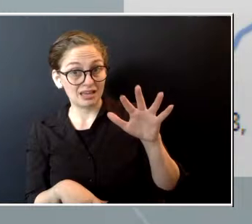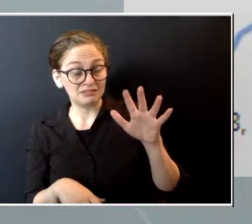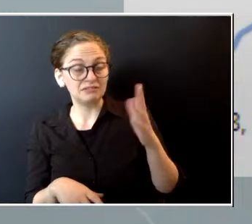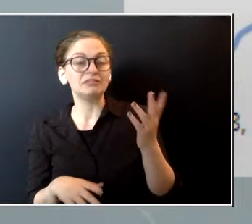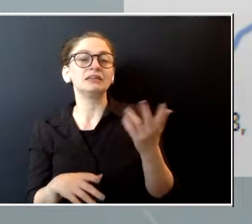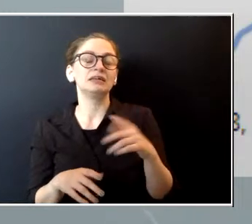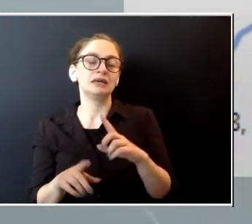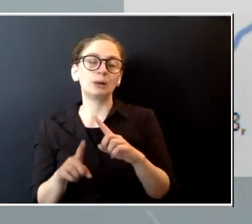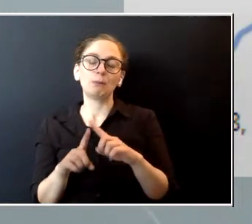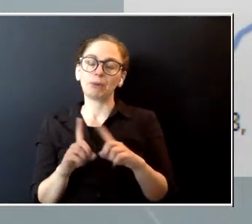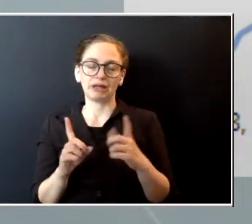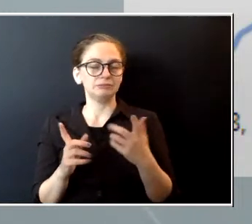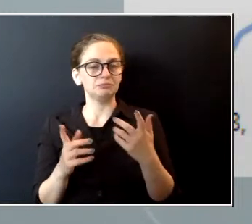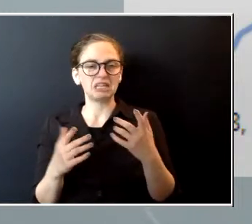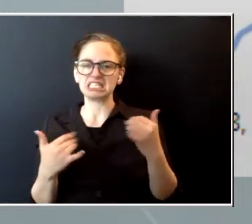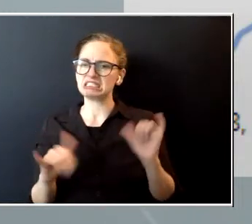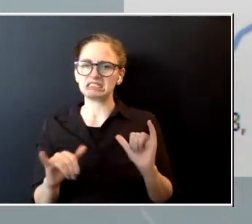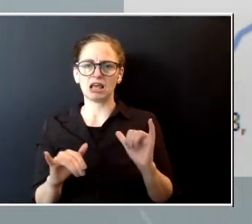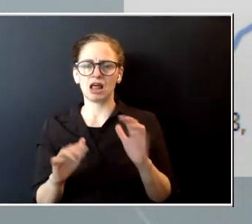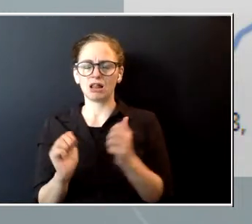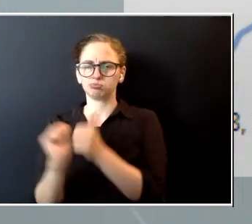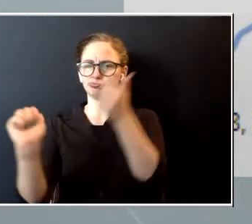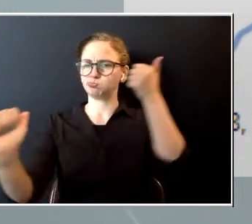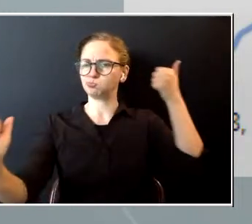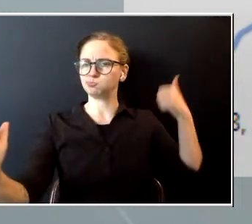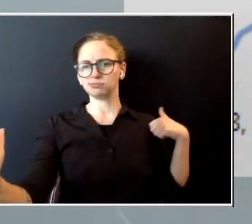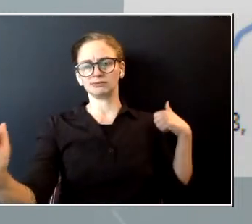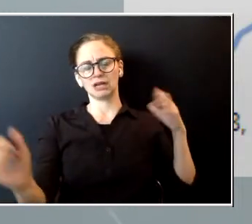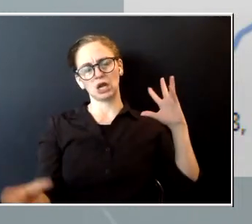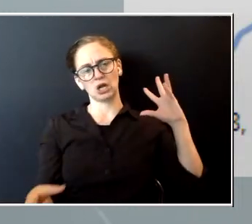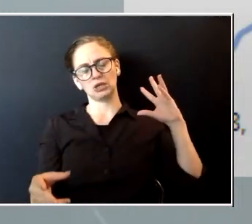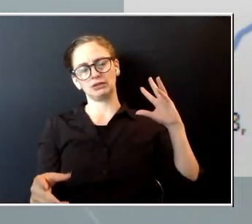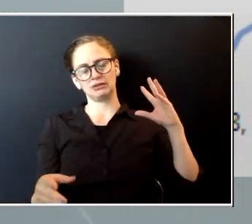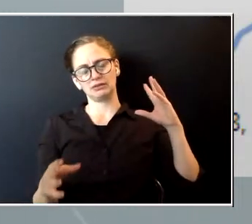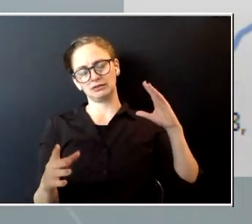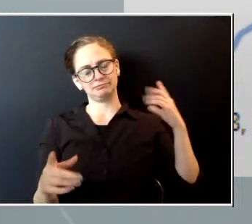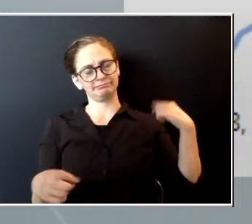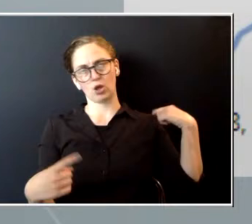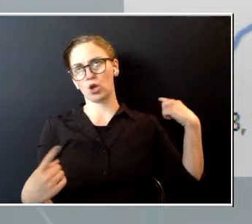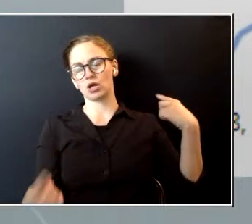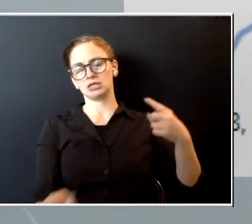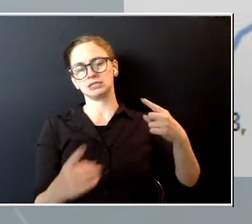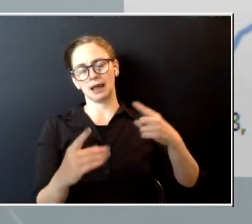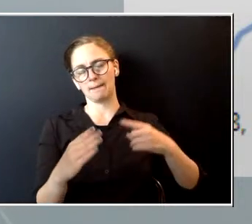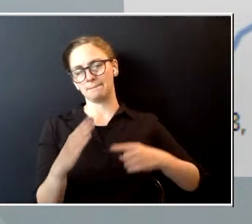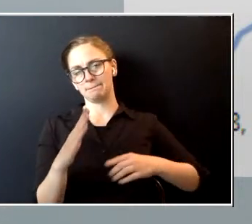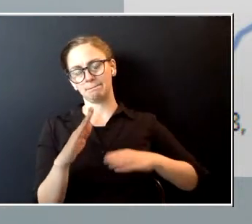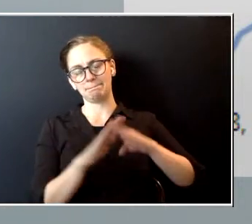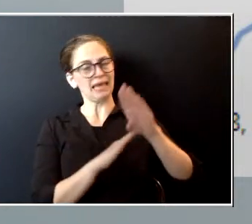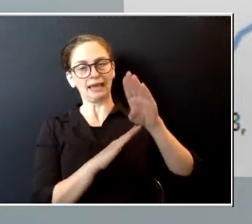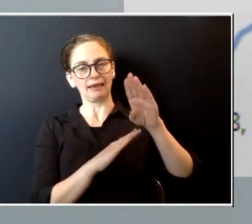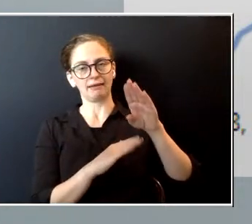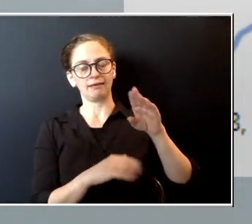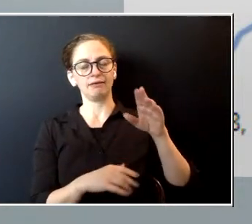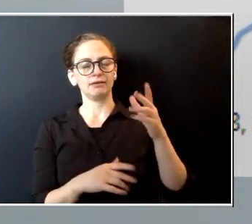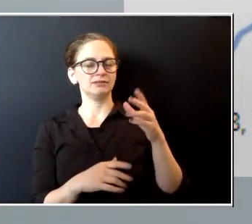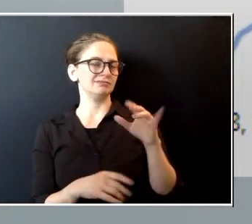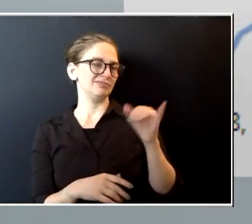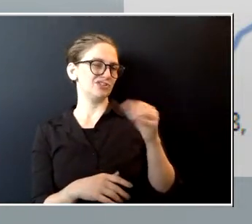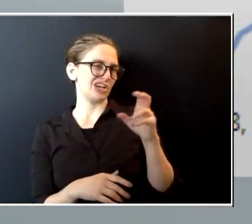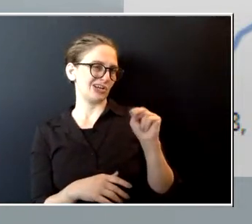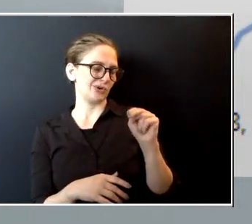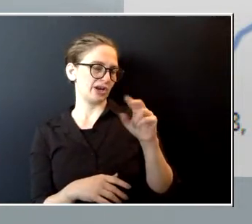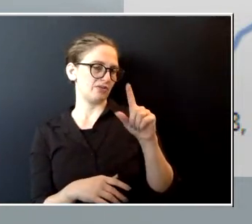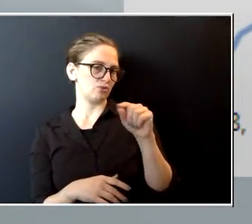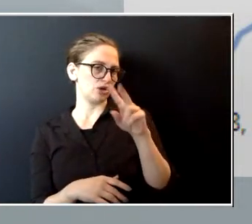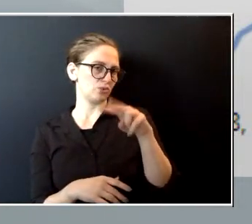that we had, which was in early January of 2022, which we had 35 per 100,000 people being hospitalized.